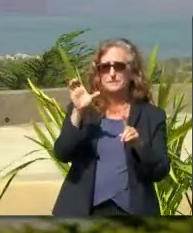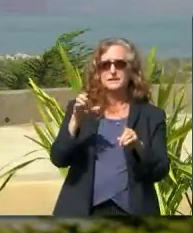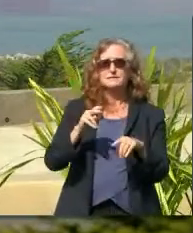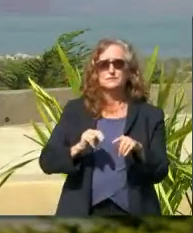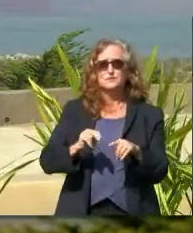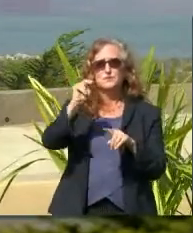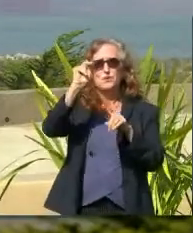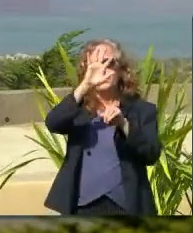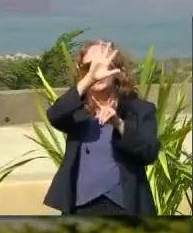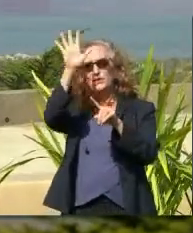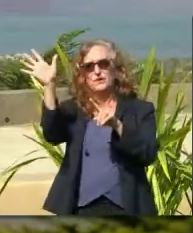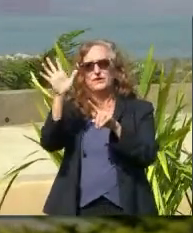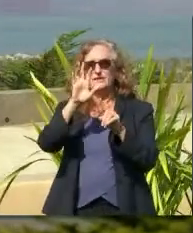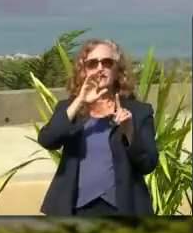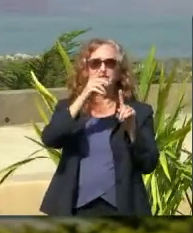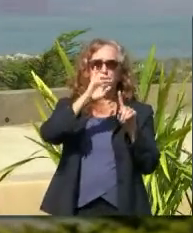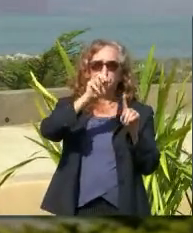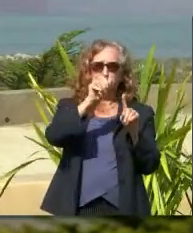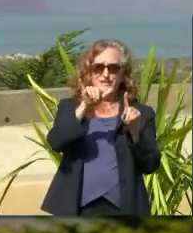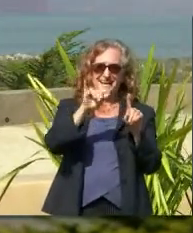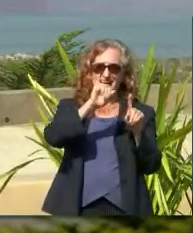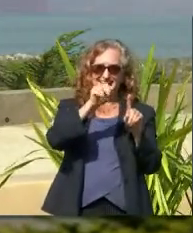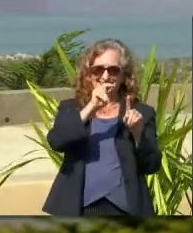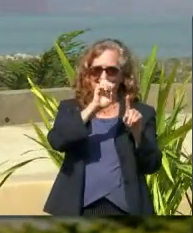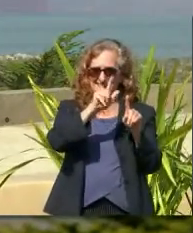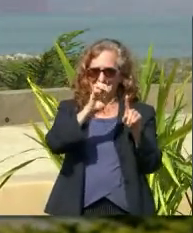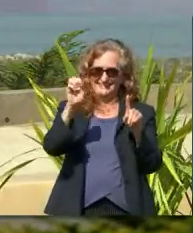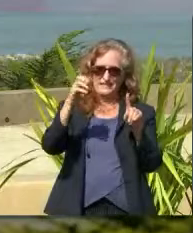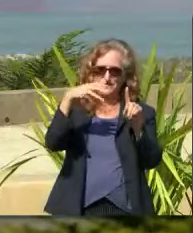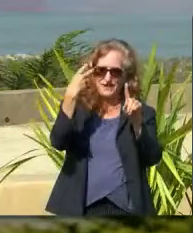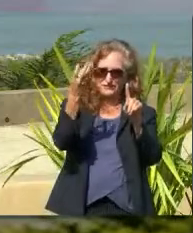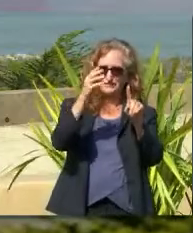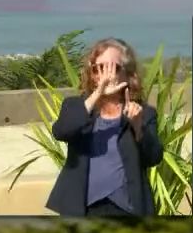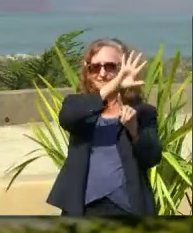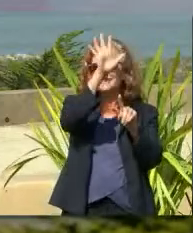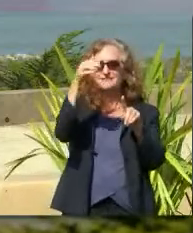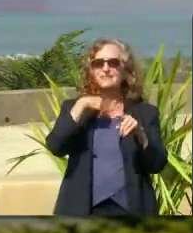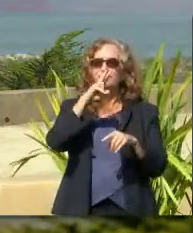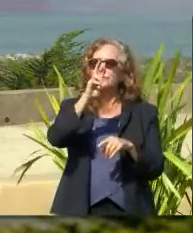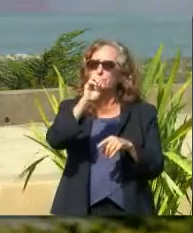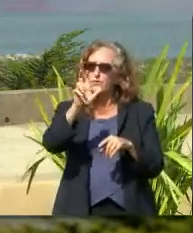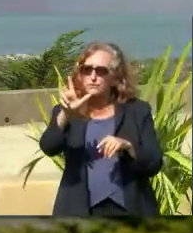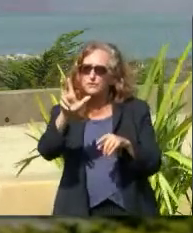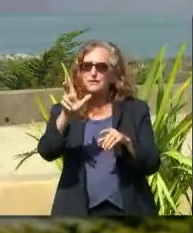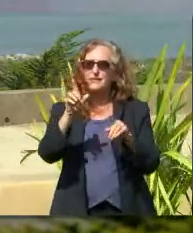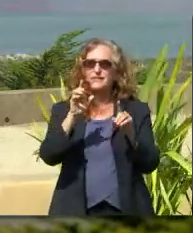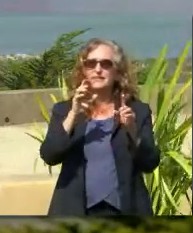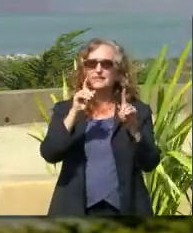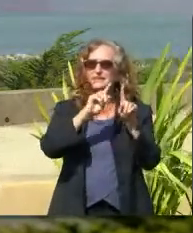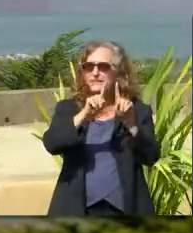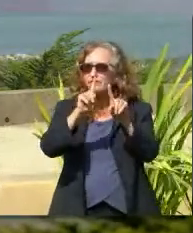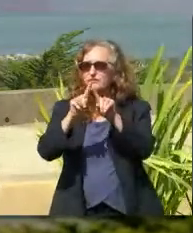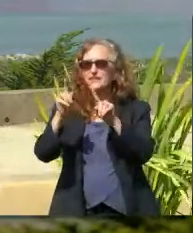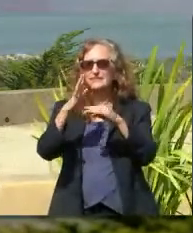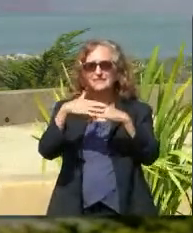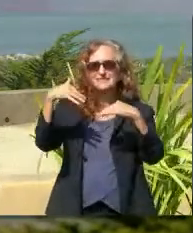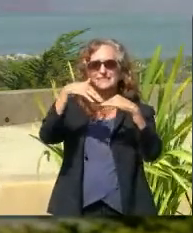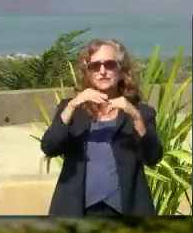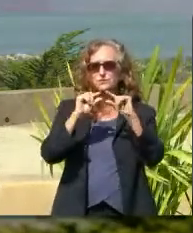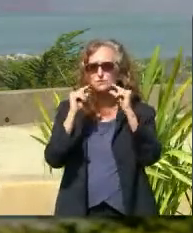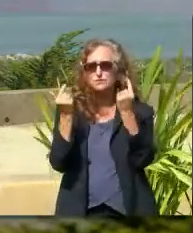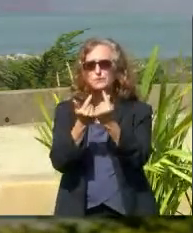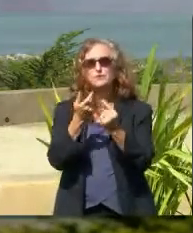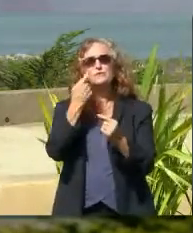north of Jay Inslee's traditional territory, where there are 203 distinct Indigenous groups. And we have recently passed